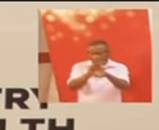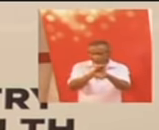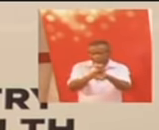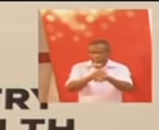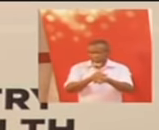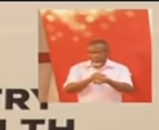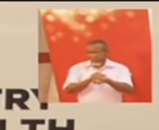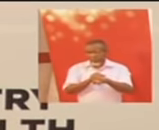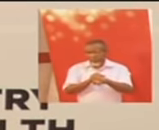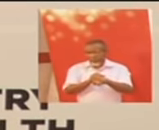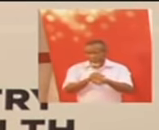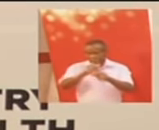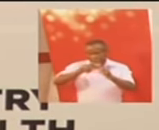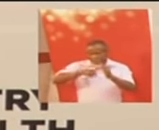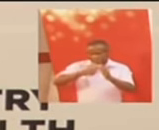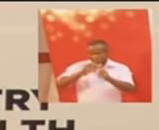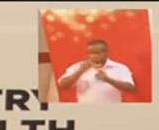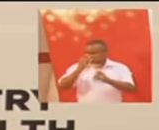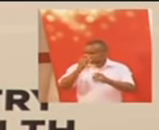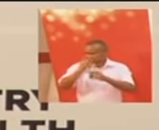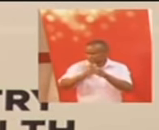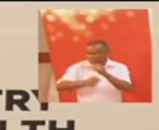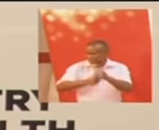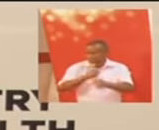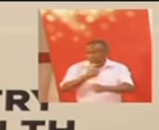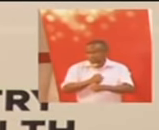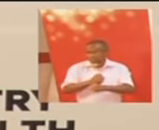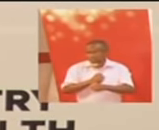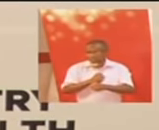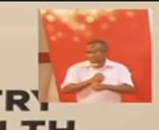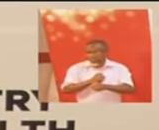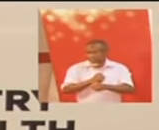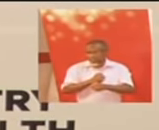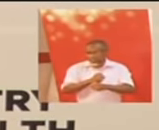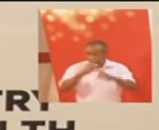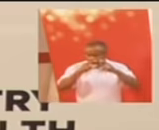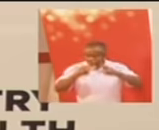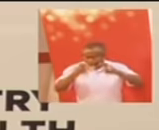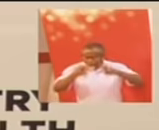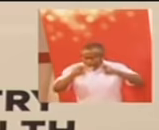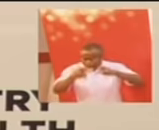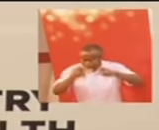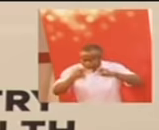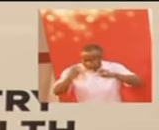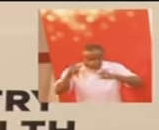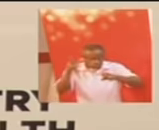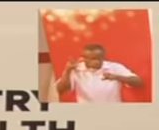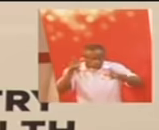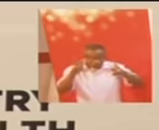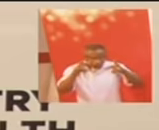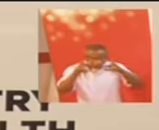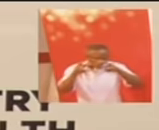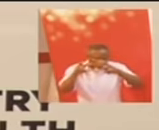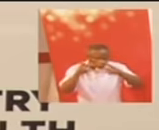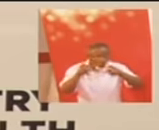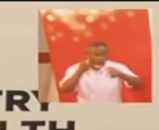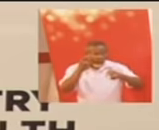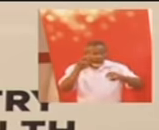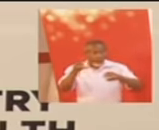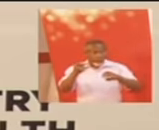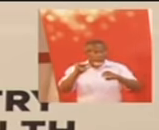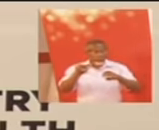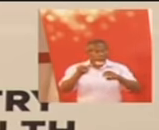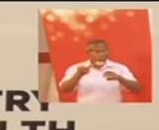world. So again, it is a highly, in terms of research coming back to us, new clinical symptoms presenting itself